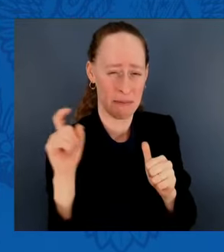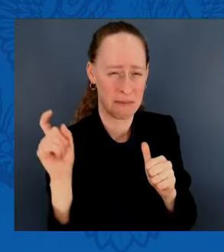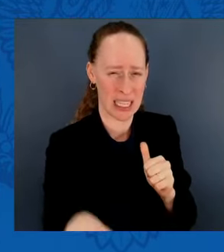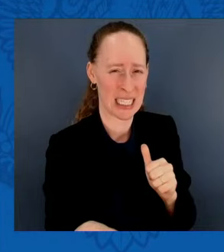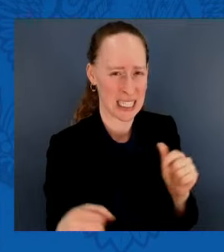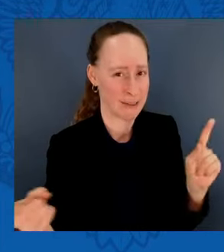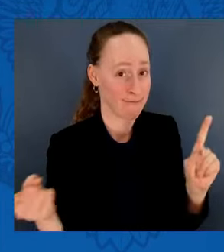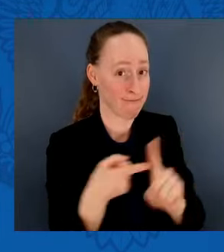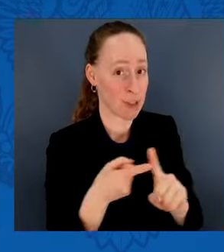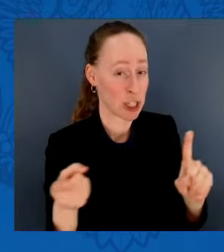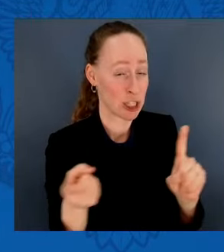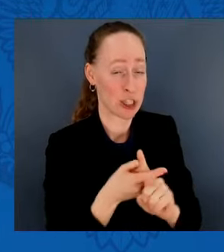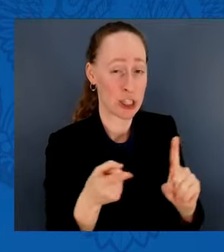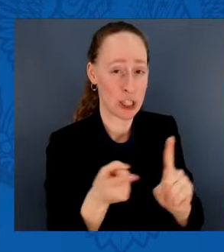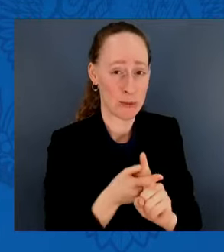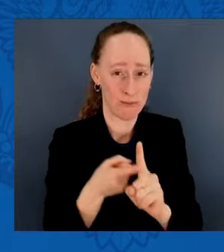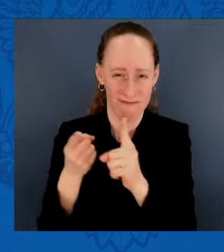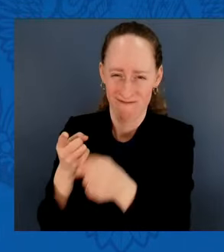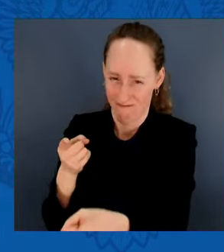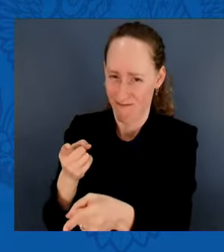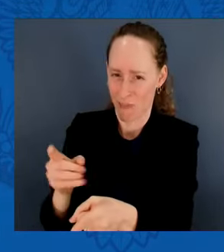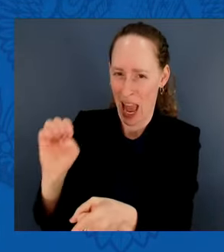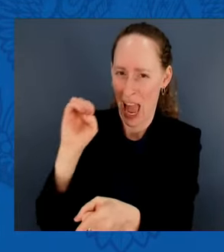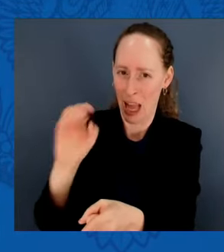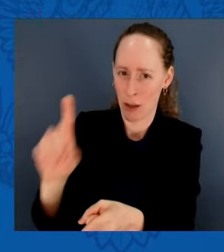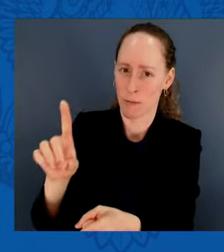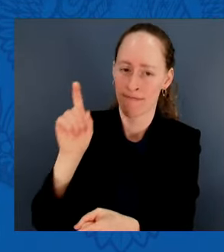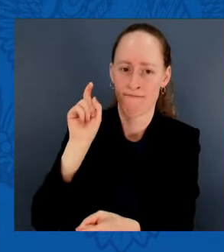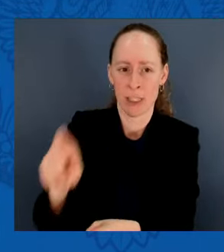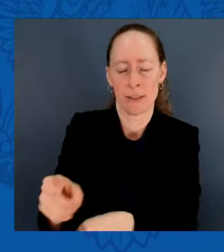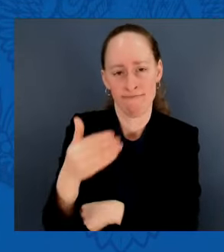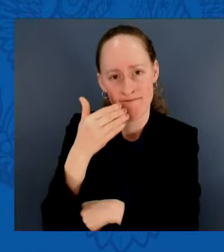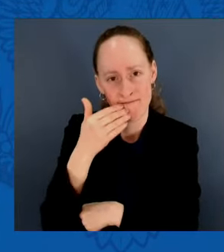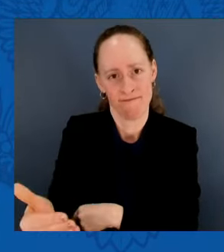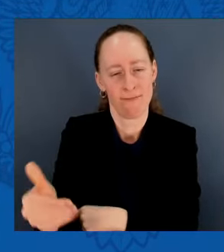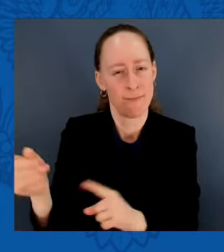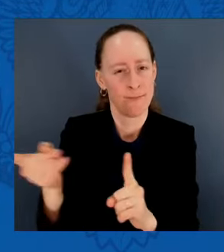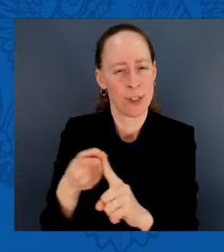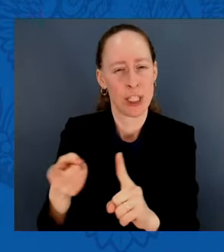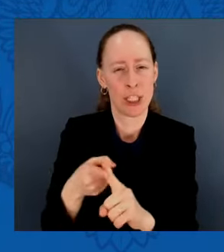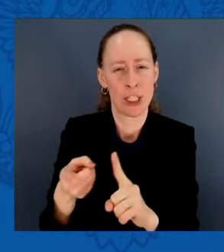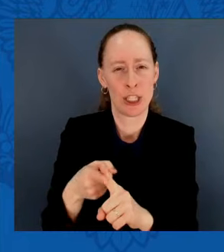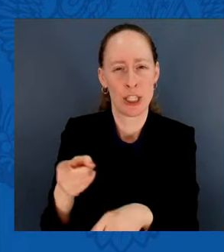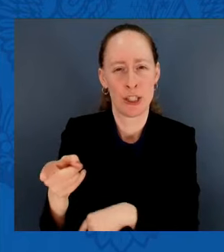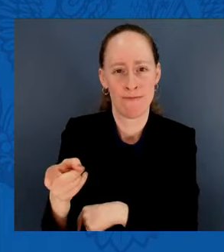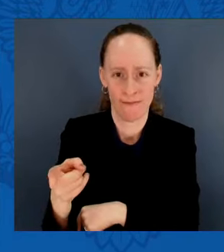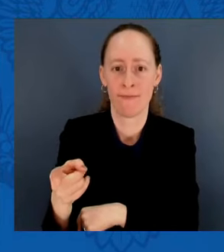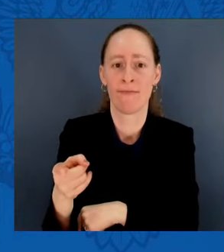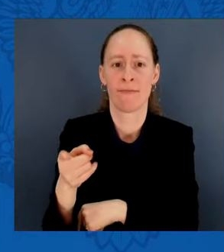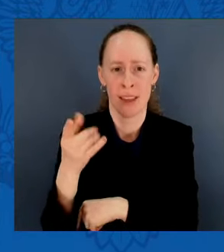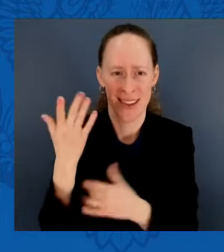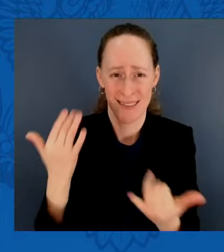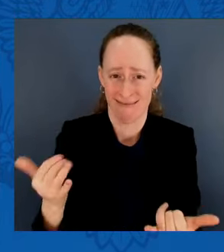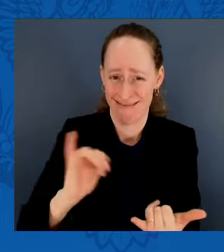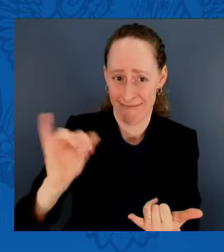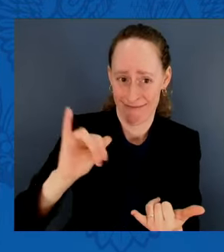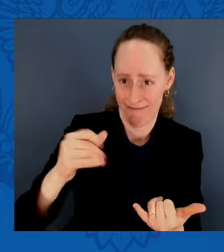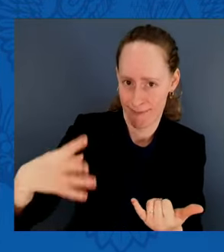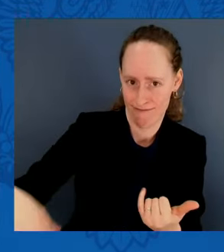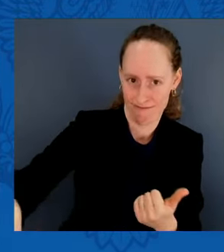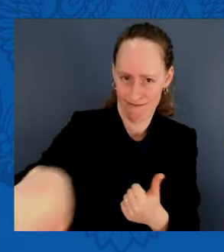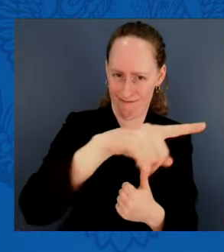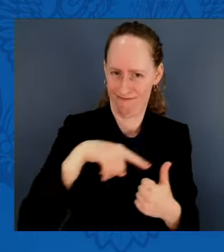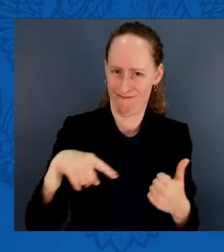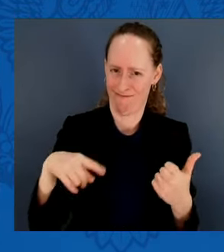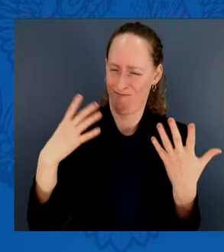And I suspect all of you, want to give a child, every child, a good start by providing access to